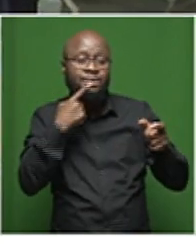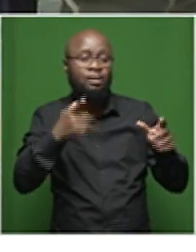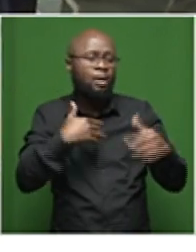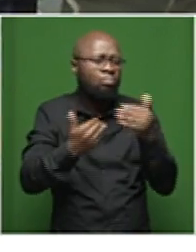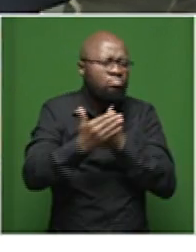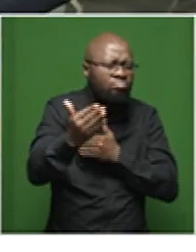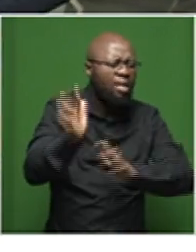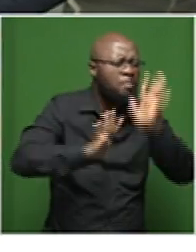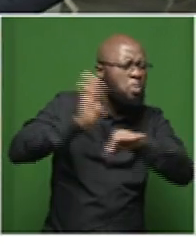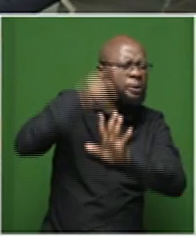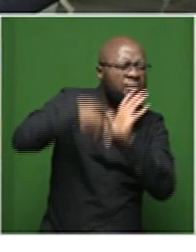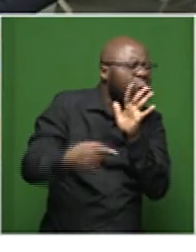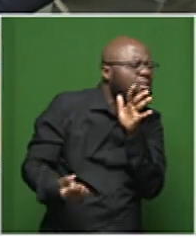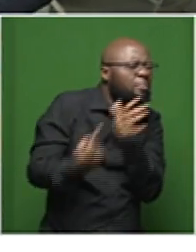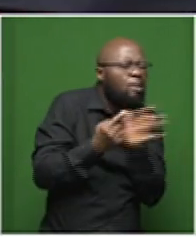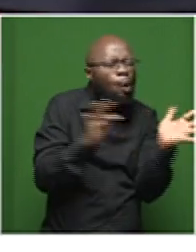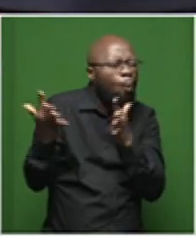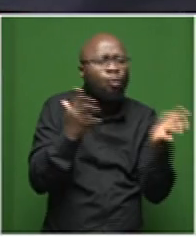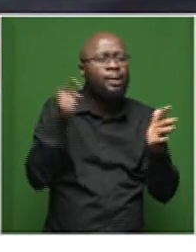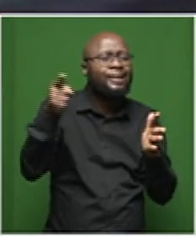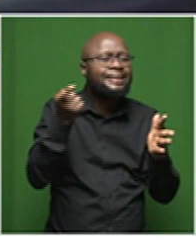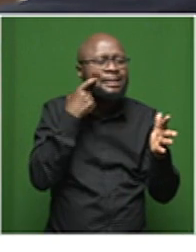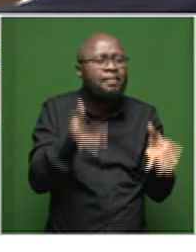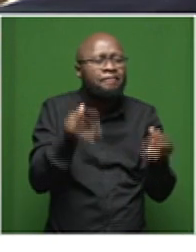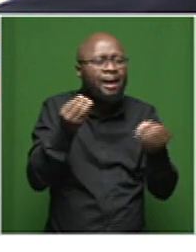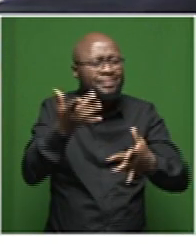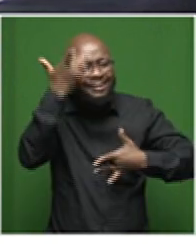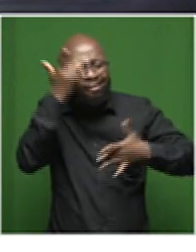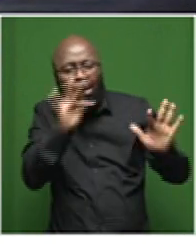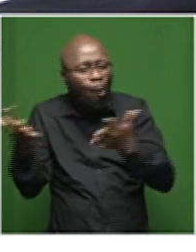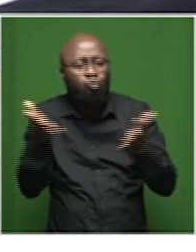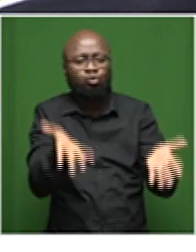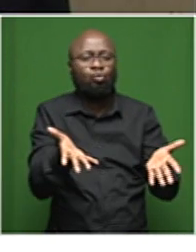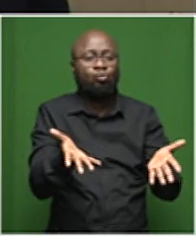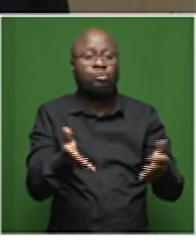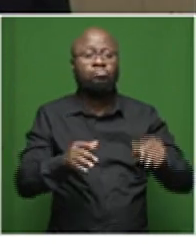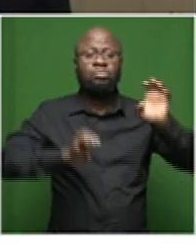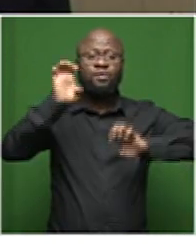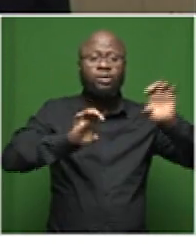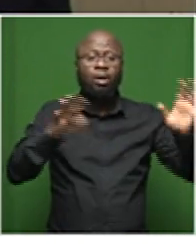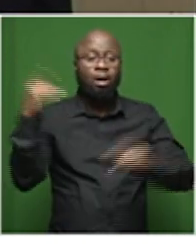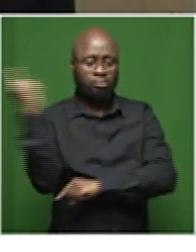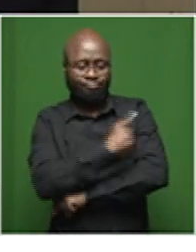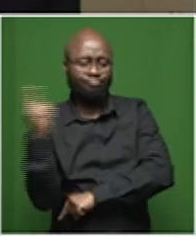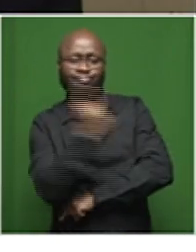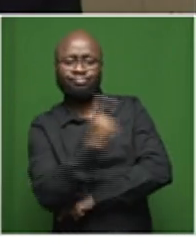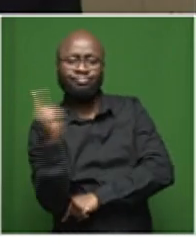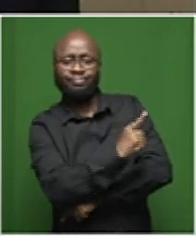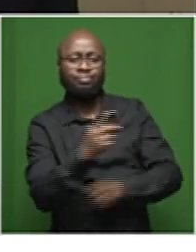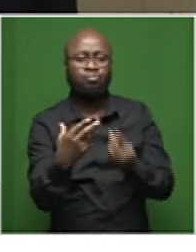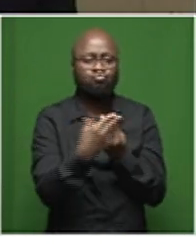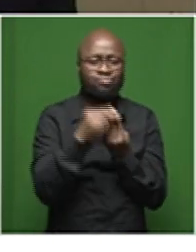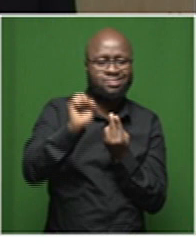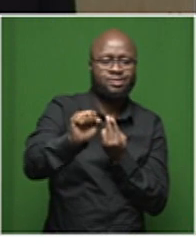to us about the prevalence of hypertension, looking at the patients that they see daily in her unit. In our facility,